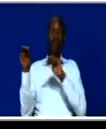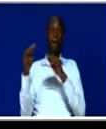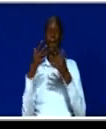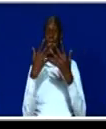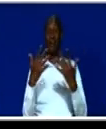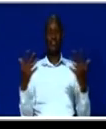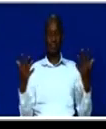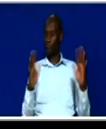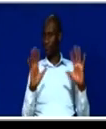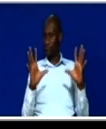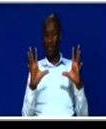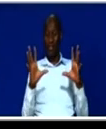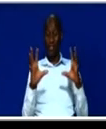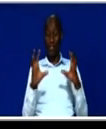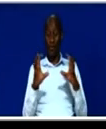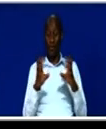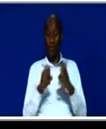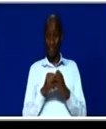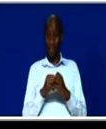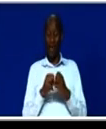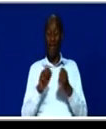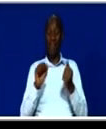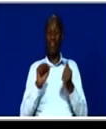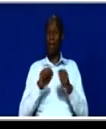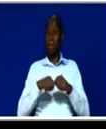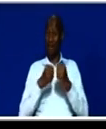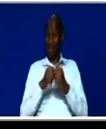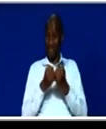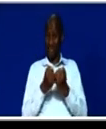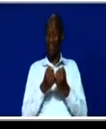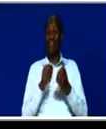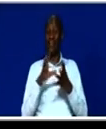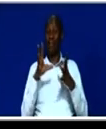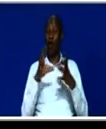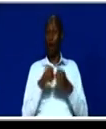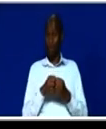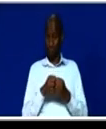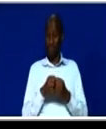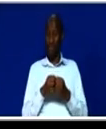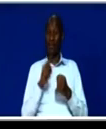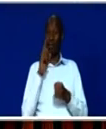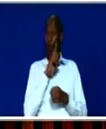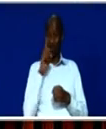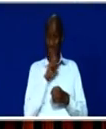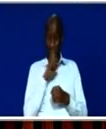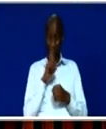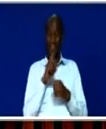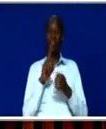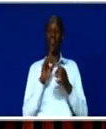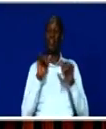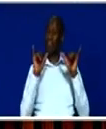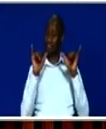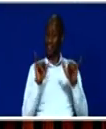are withered, they break down, they decompose, and they remain where they are unless another